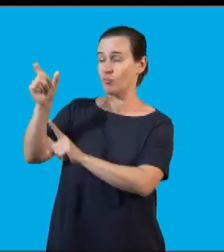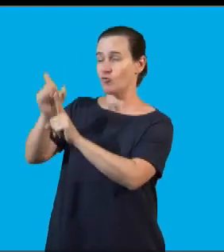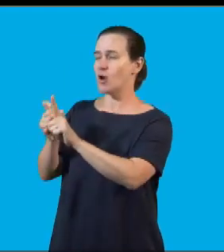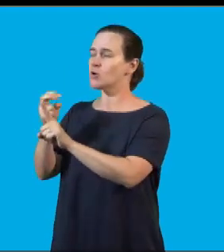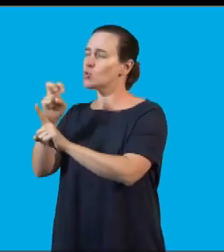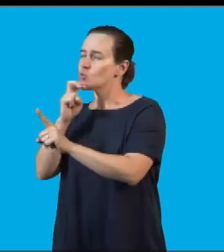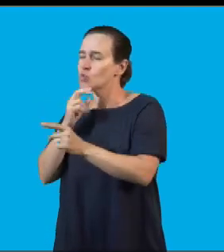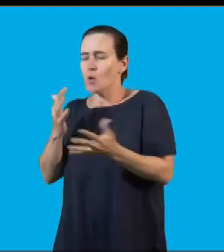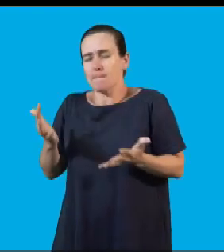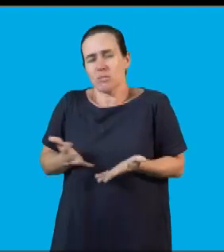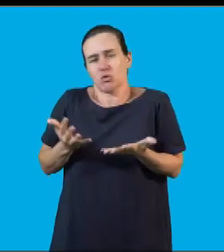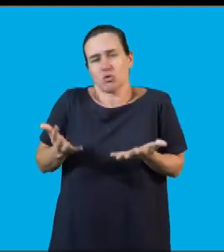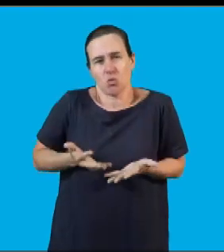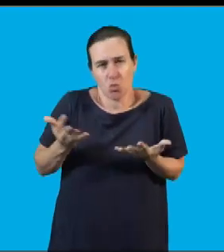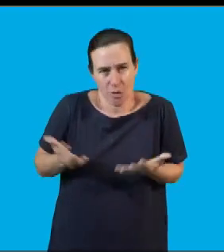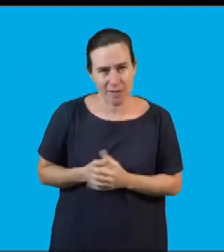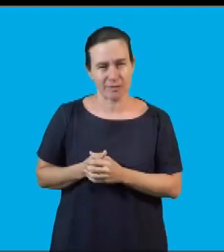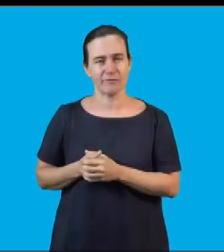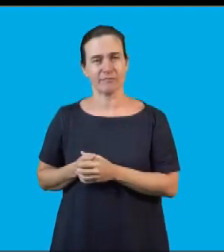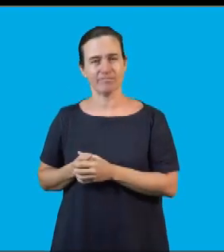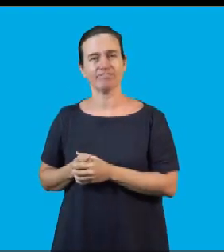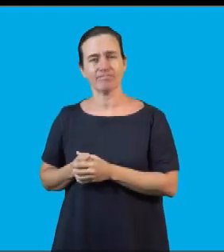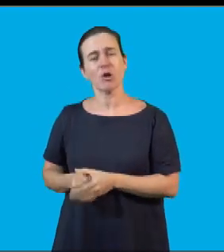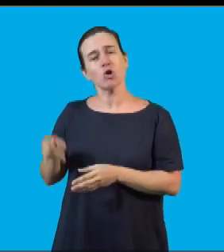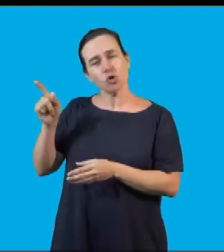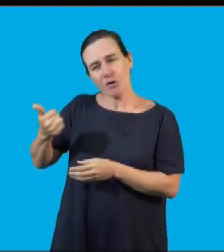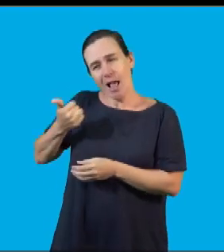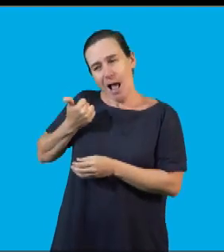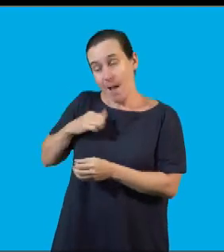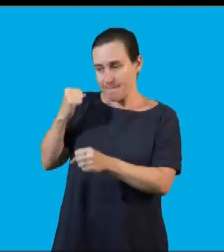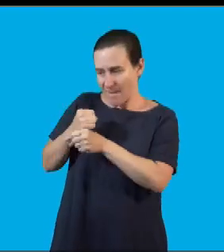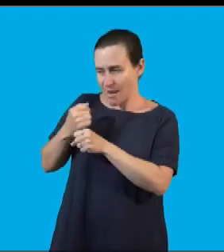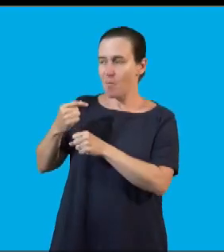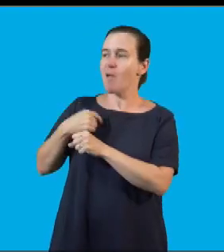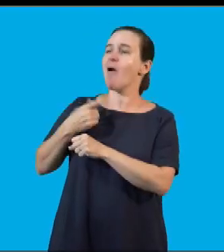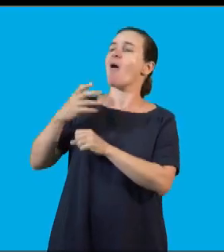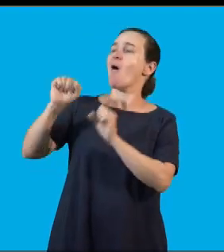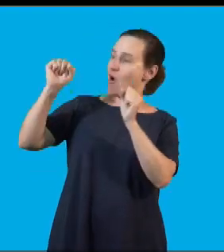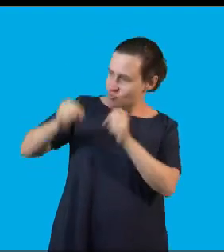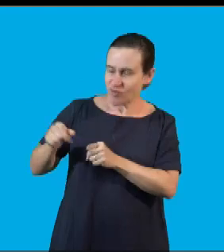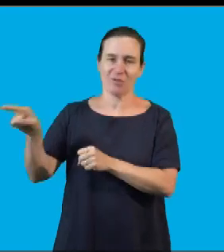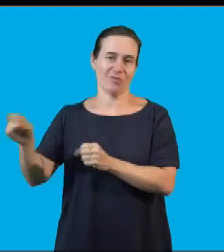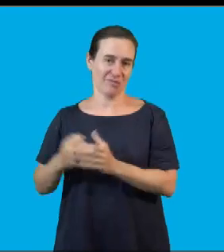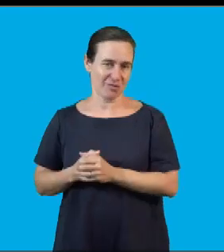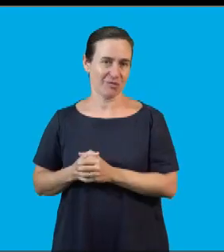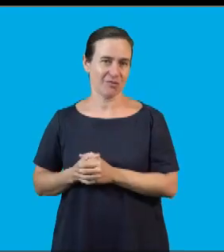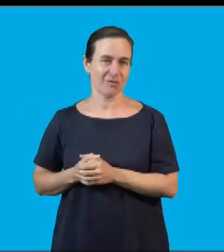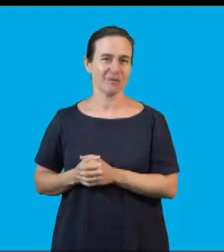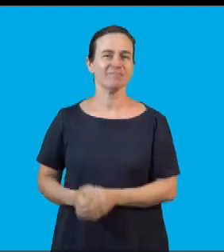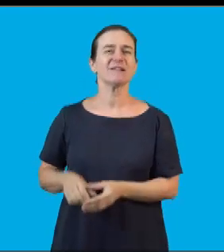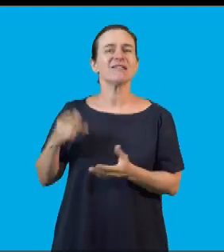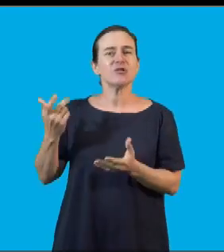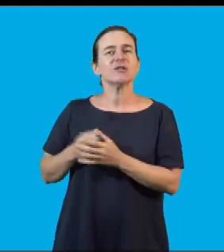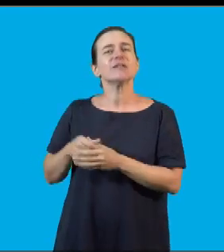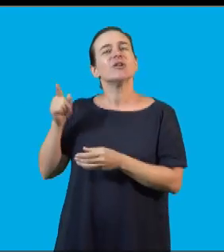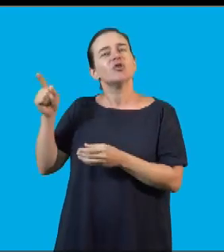a persuasive tone. She's convinced one way and she would like to convince the readers as well. She's assertive,